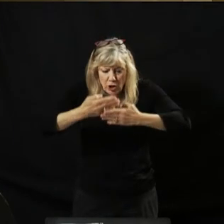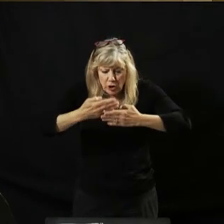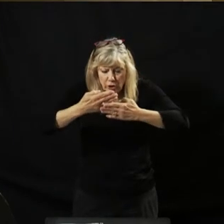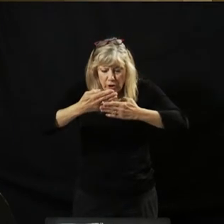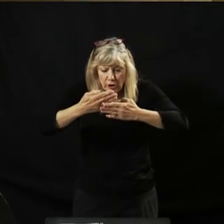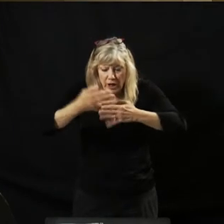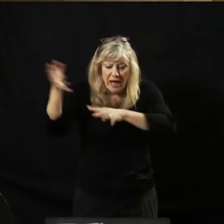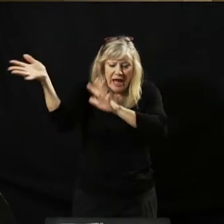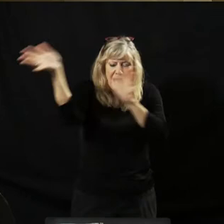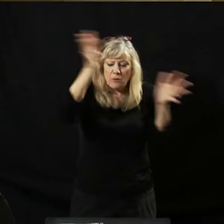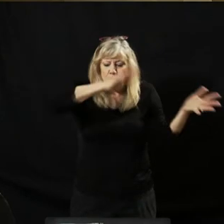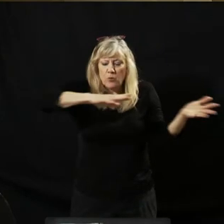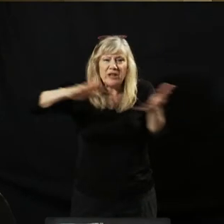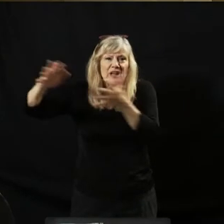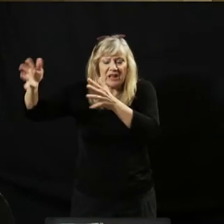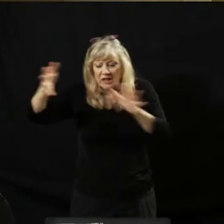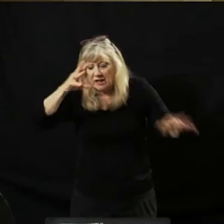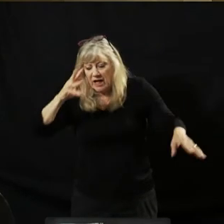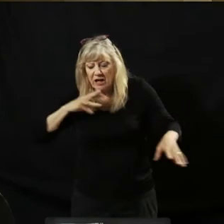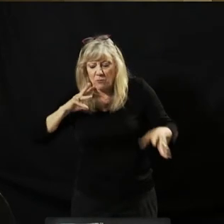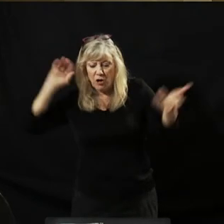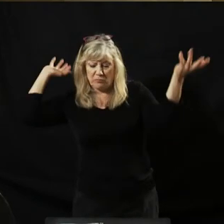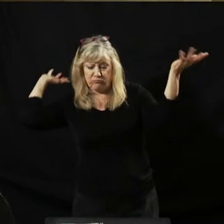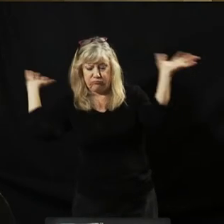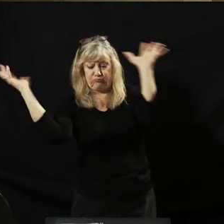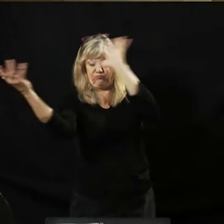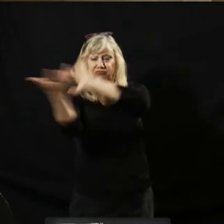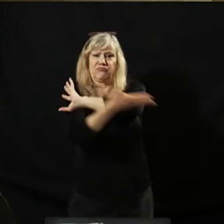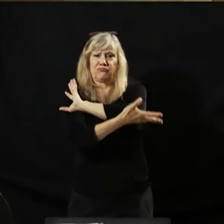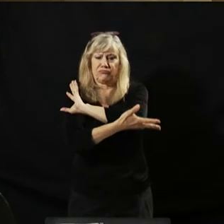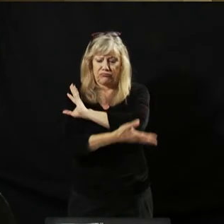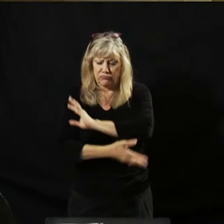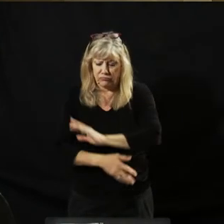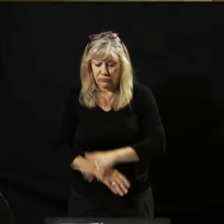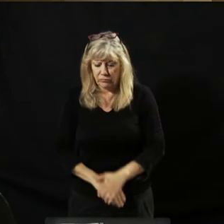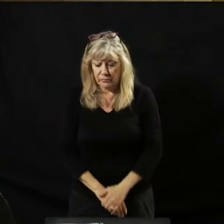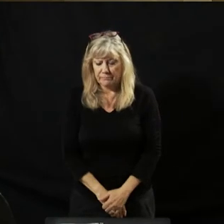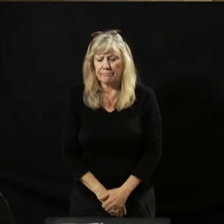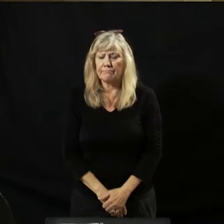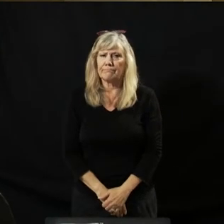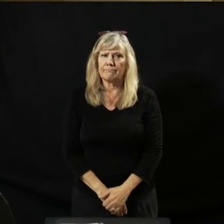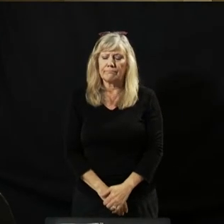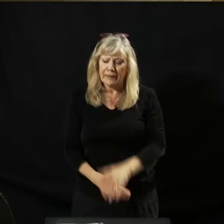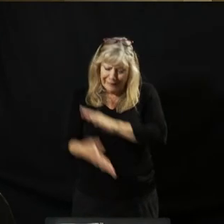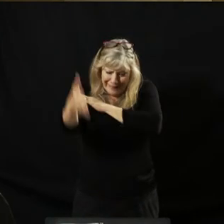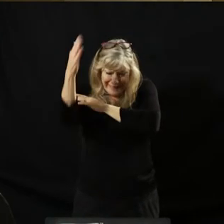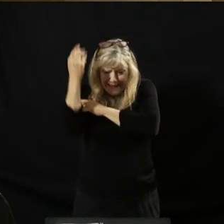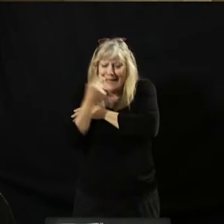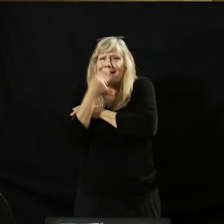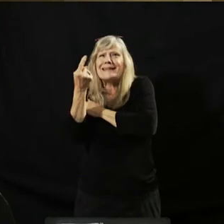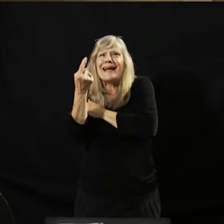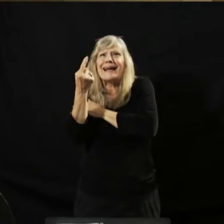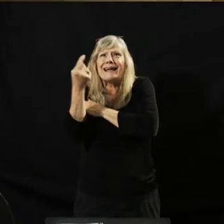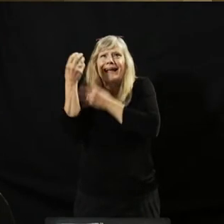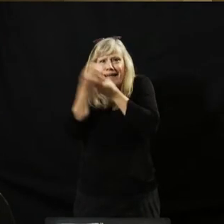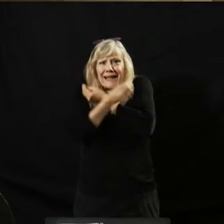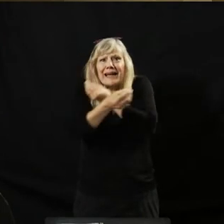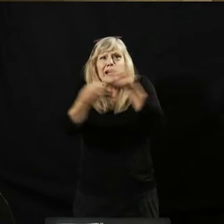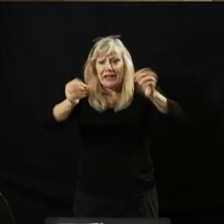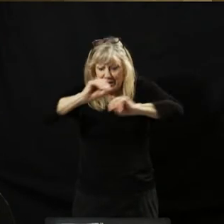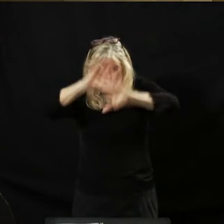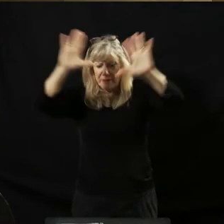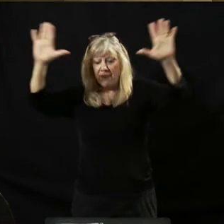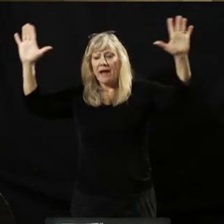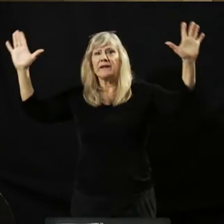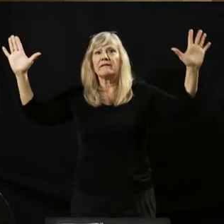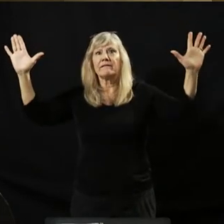the abyss, while a mighty wind swept over the waters. Then God said, "Let there be